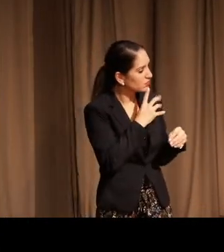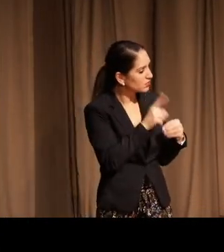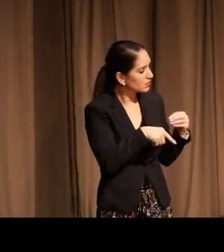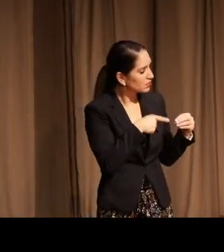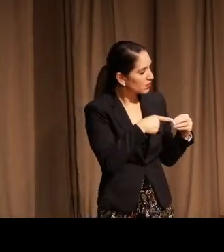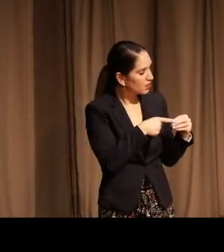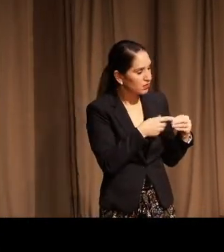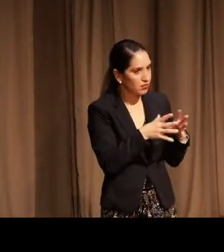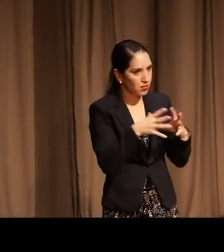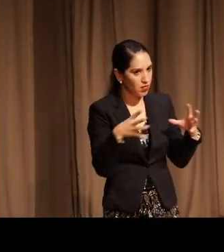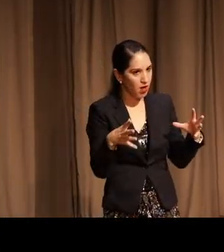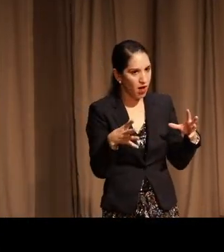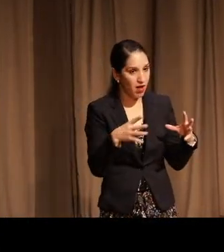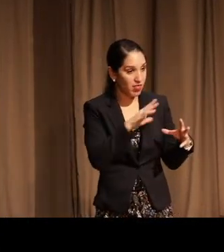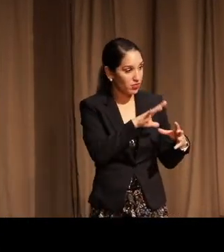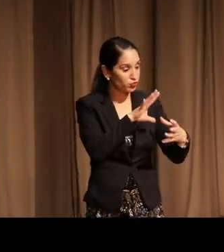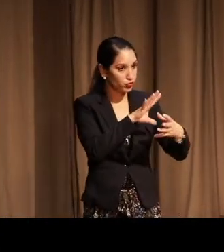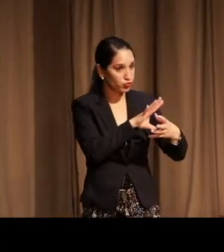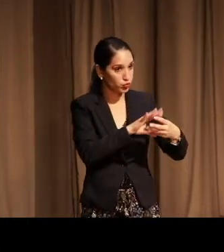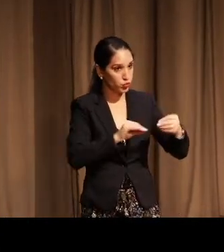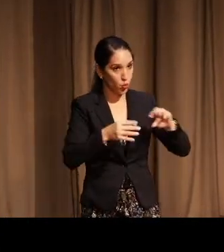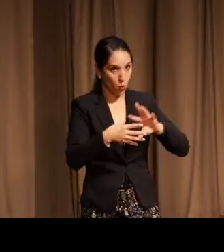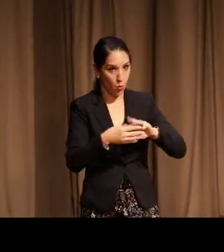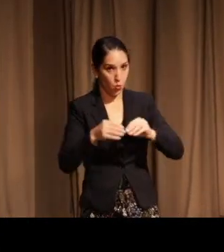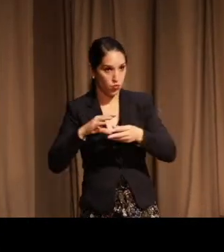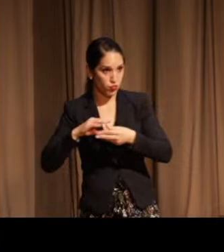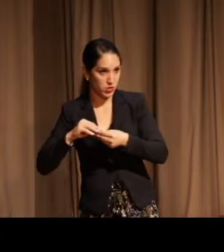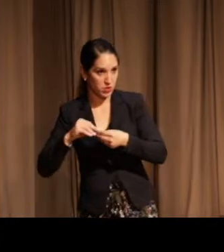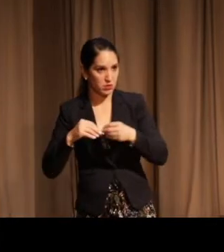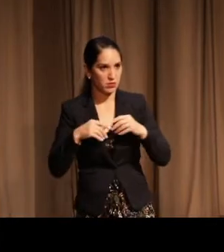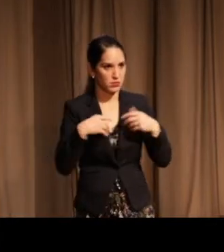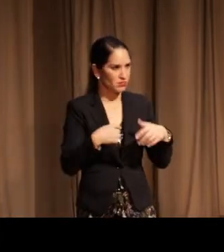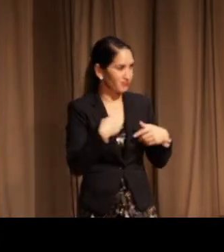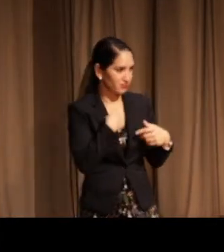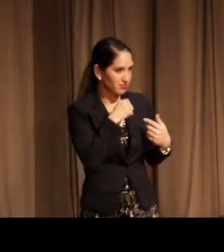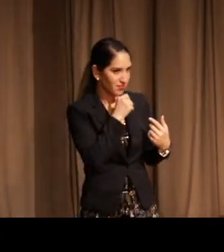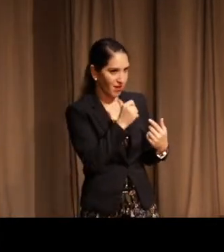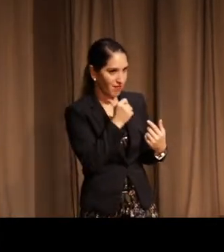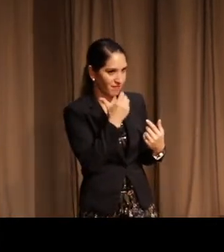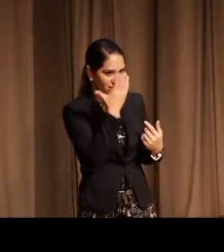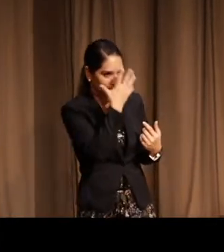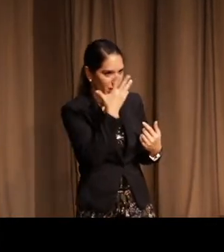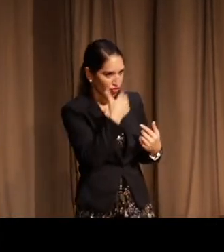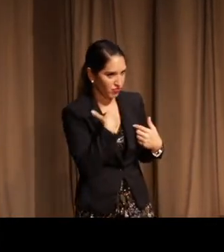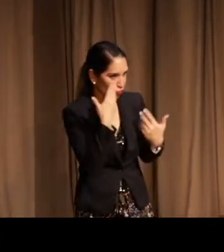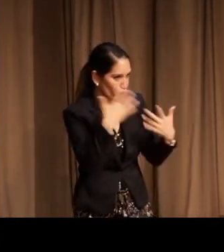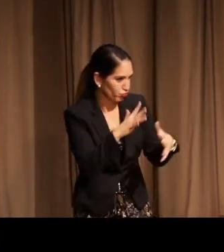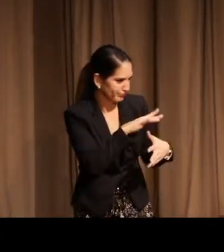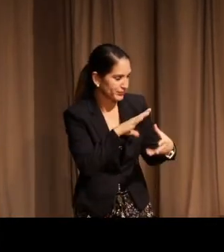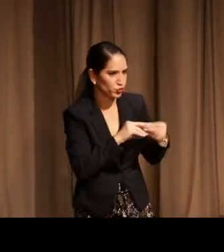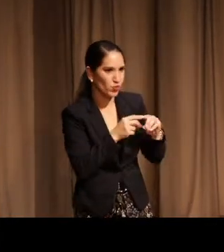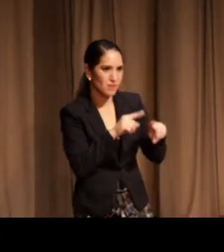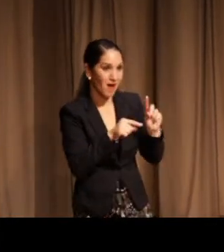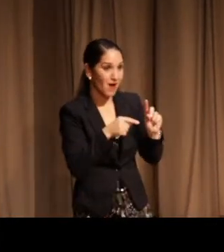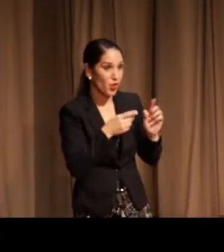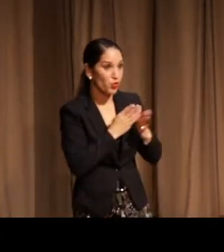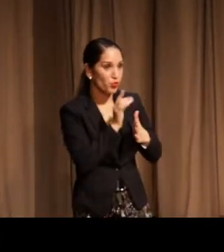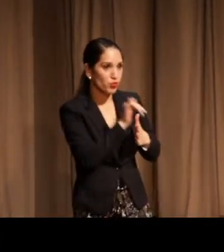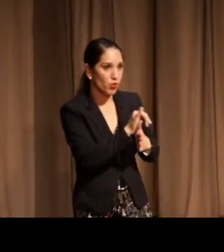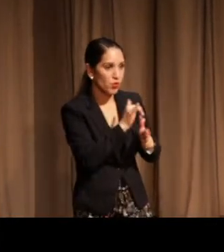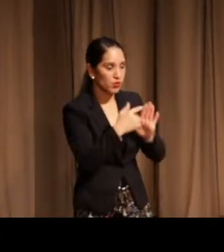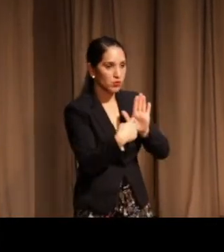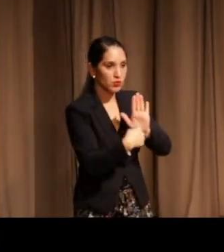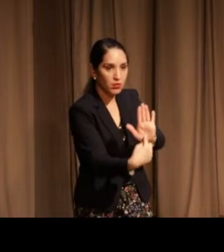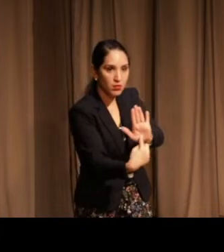bringing these stories that I'm not familiar with a lot of these, and through your work, through